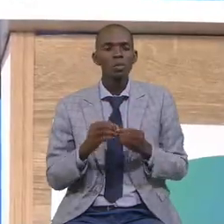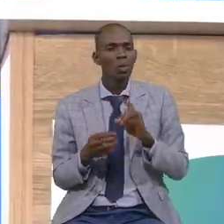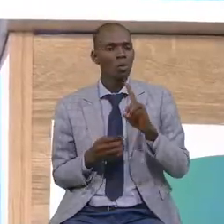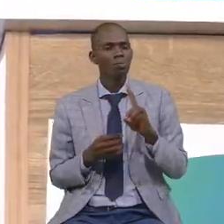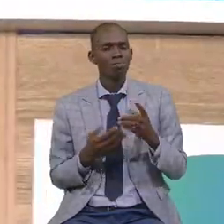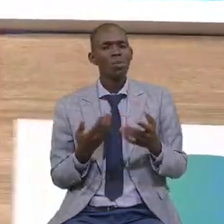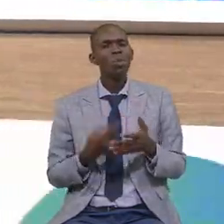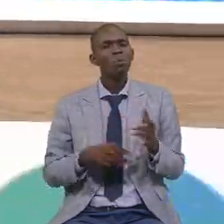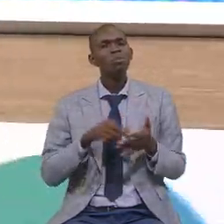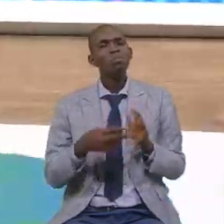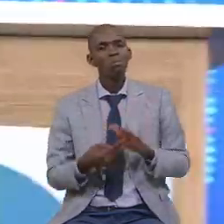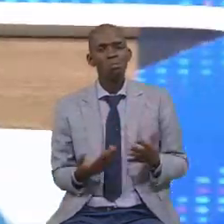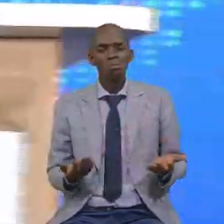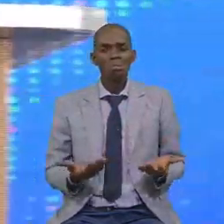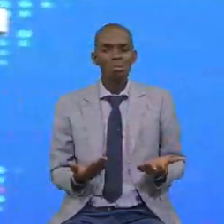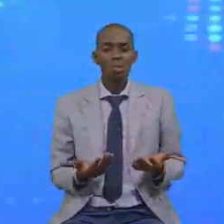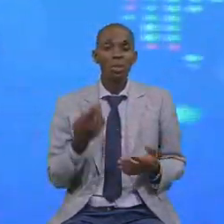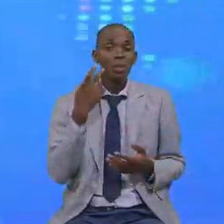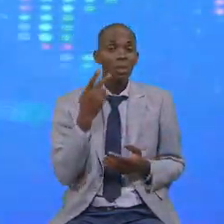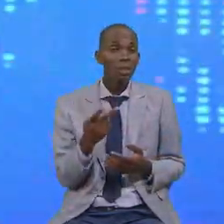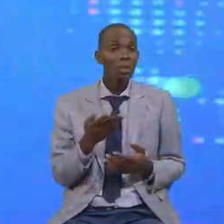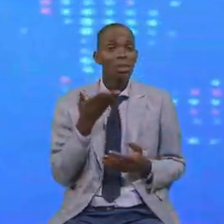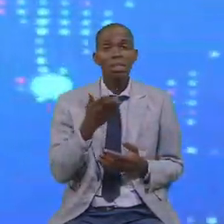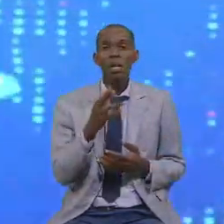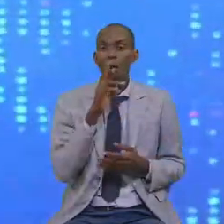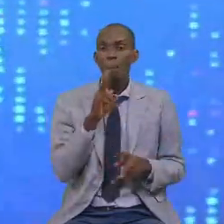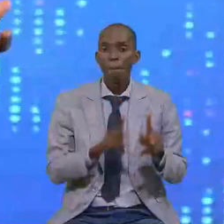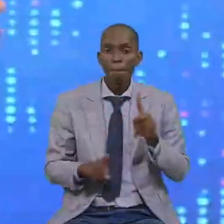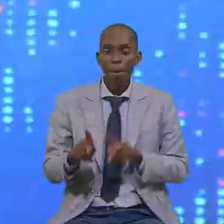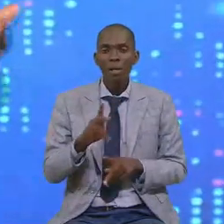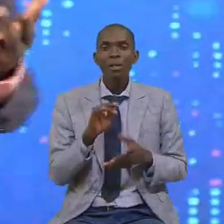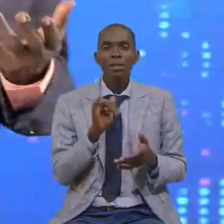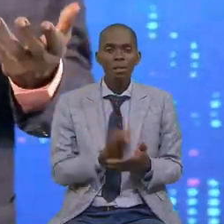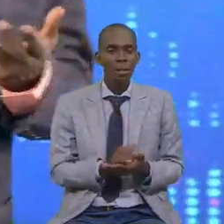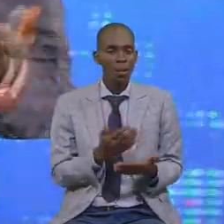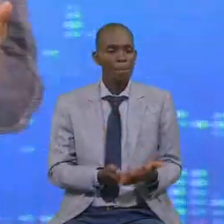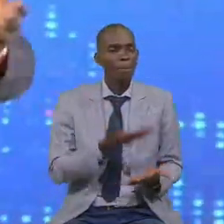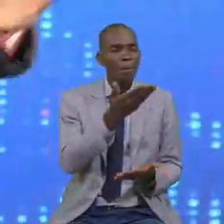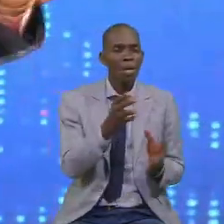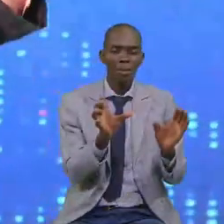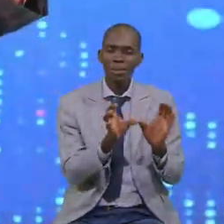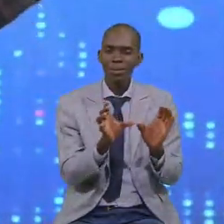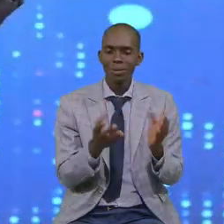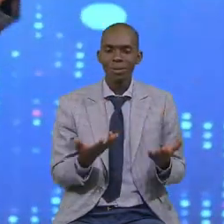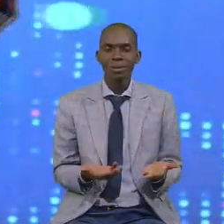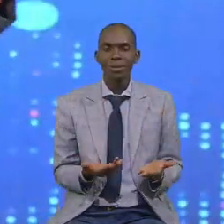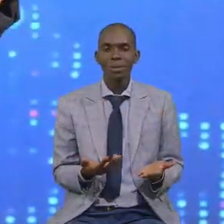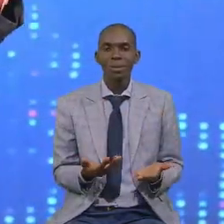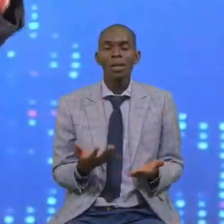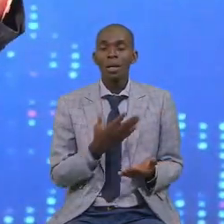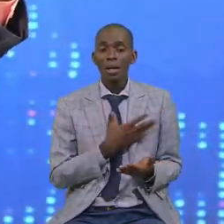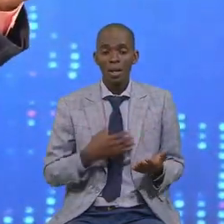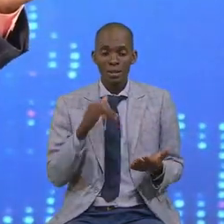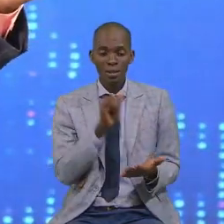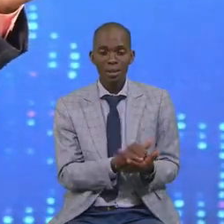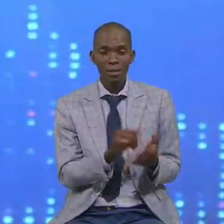mean? It means there are people that buy certificates. And so that